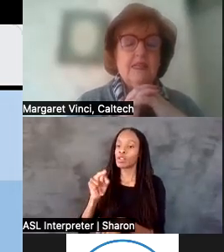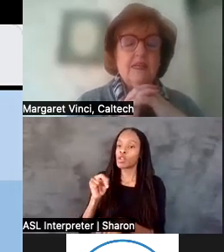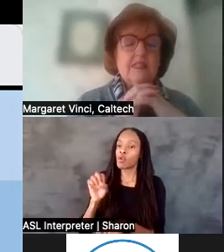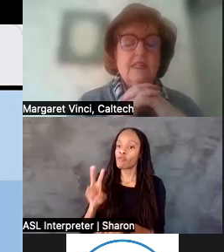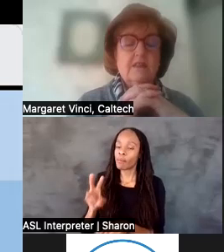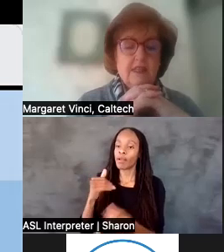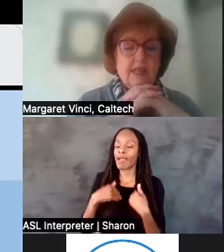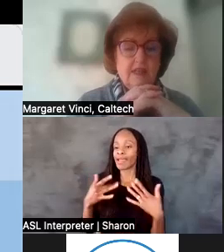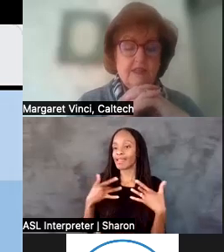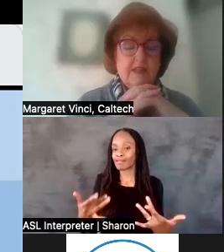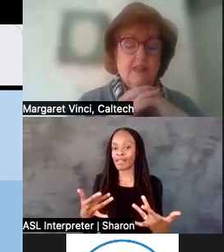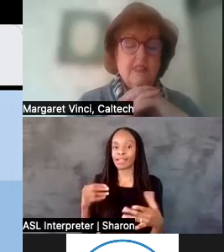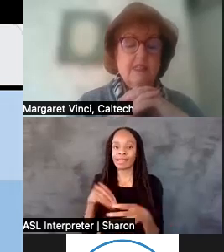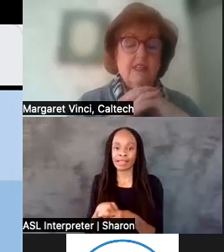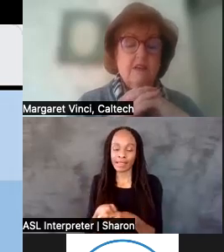in Ocotillo,